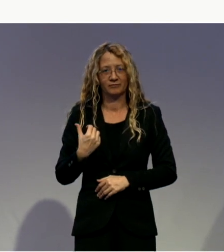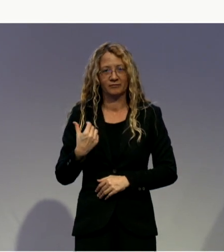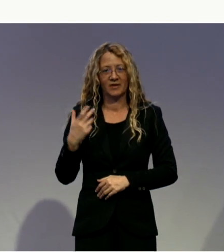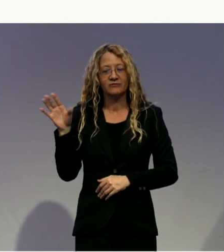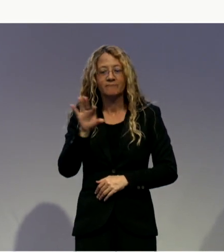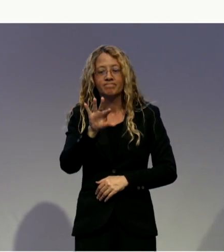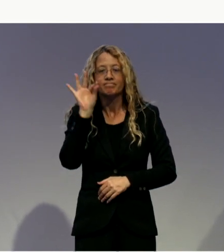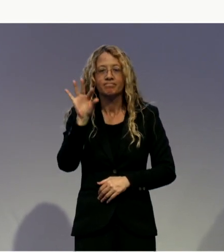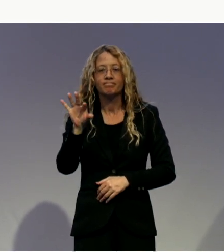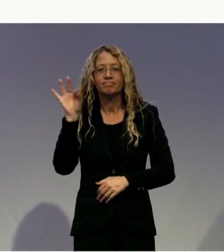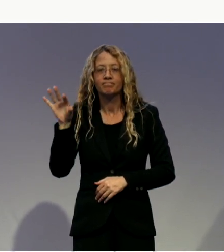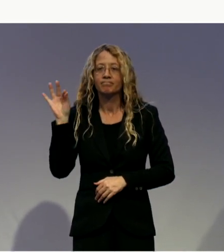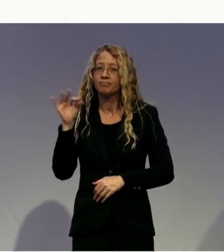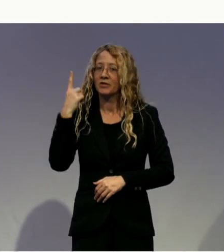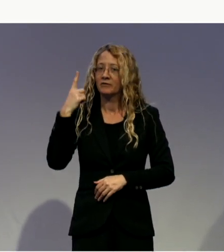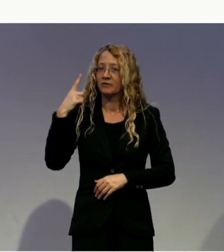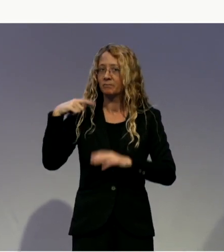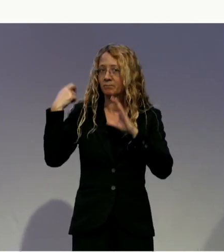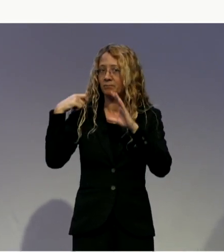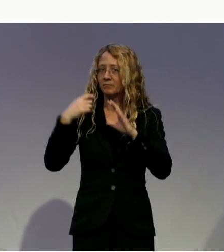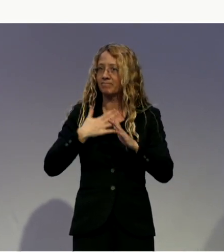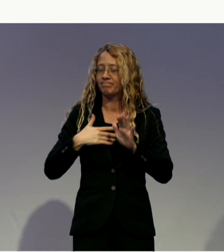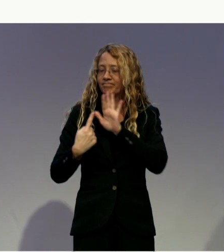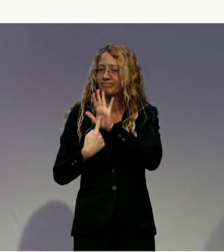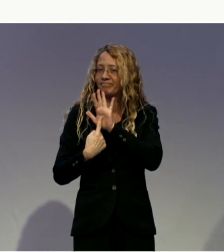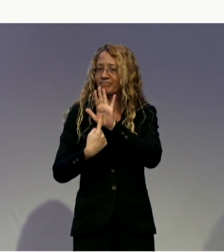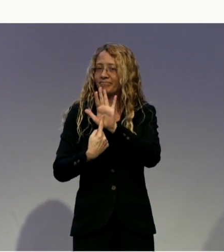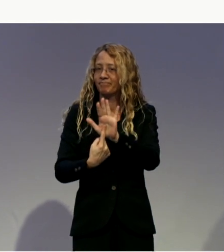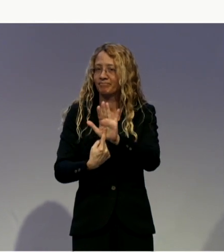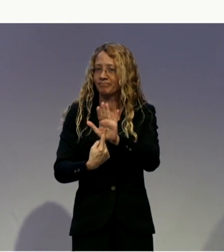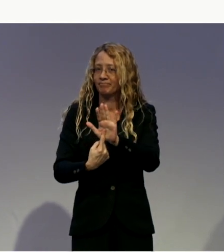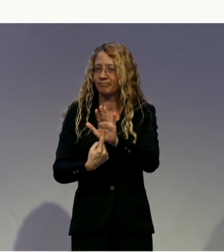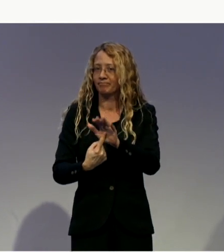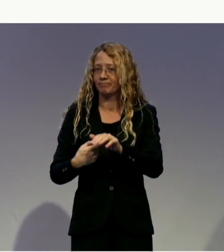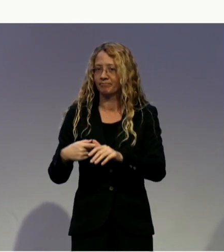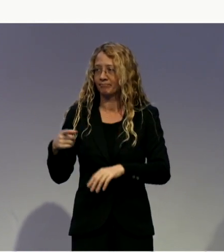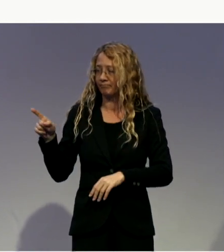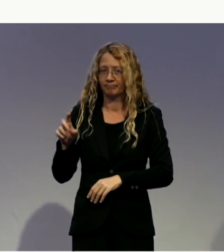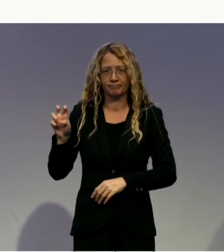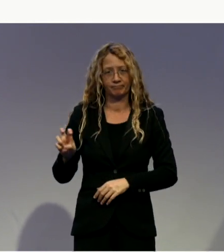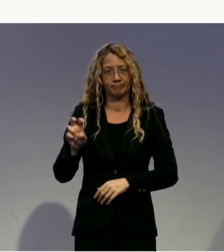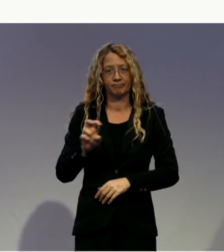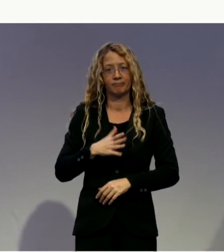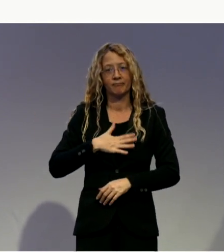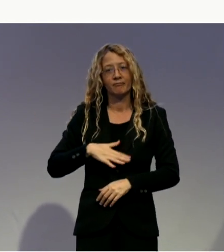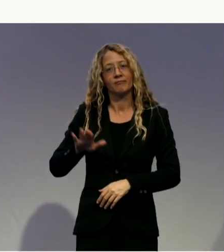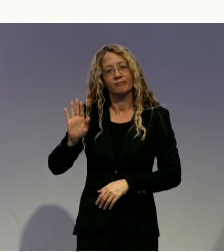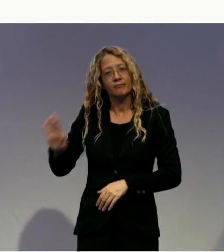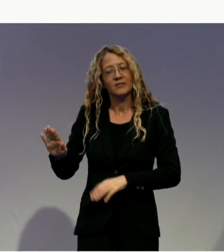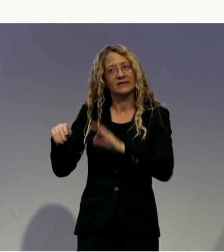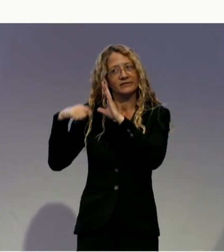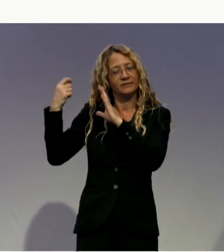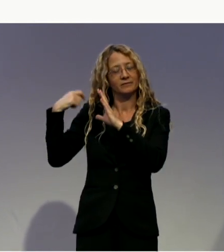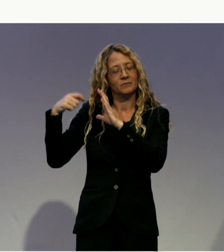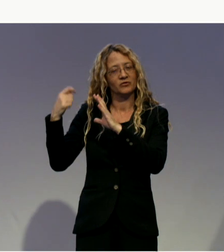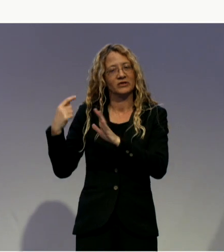share with the audience. I'm going to ask each of my panelists to introduce their film, and then after we have